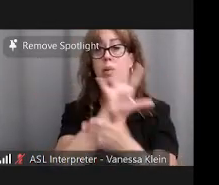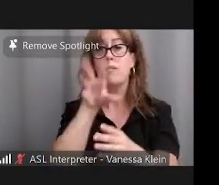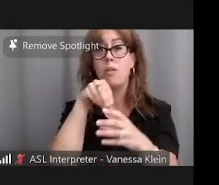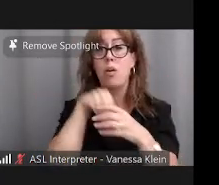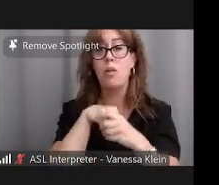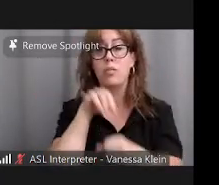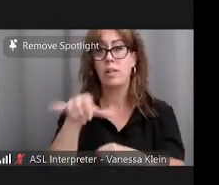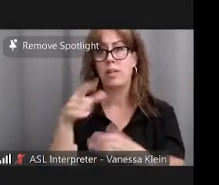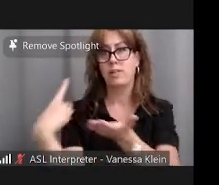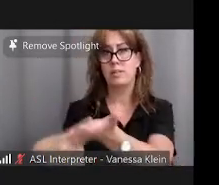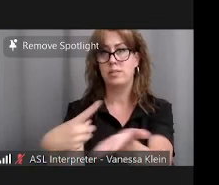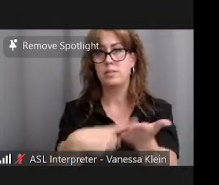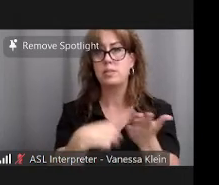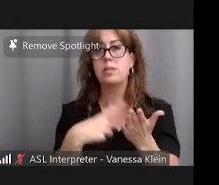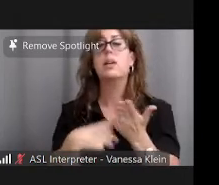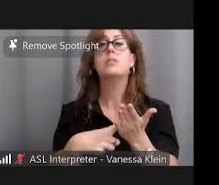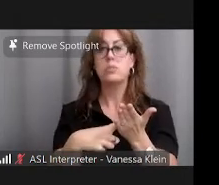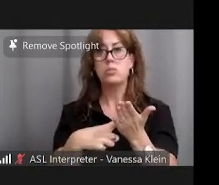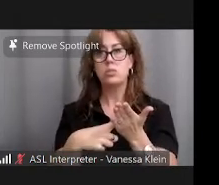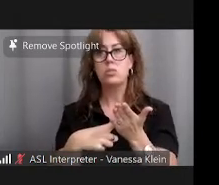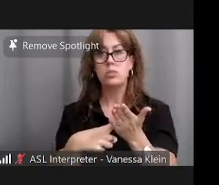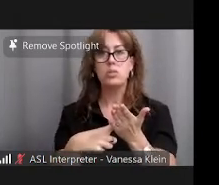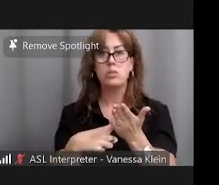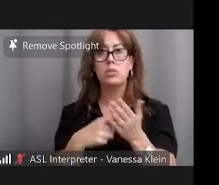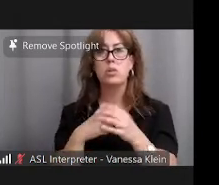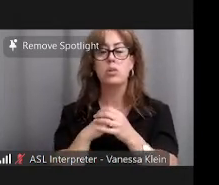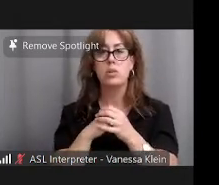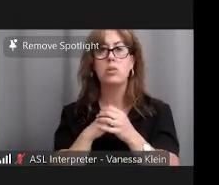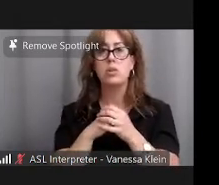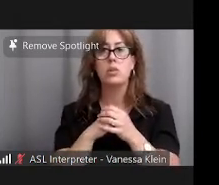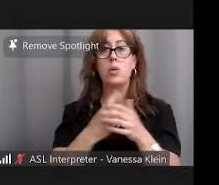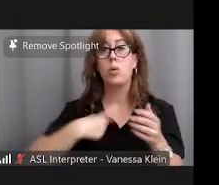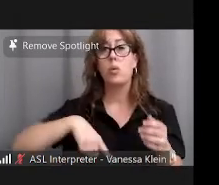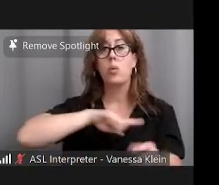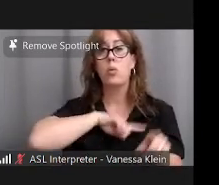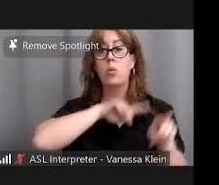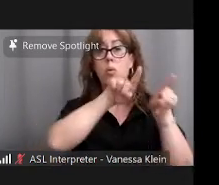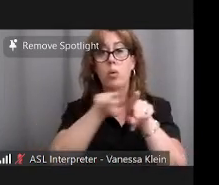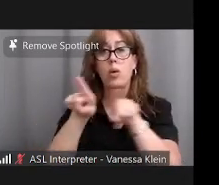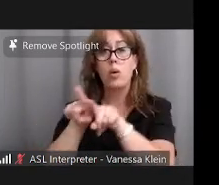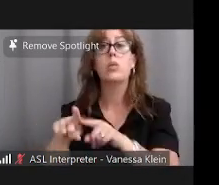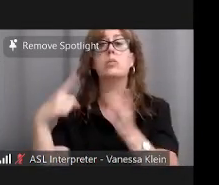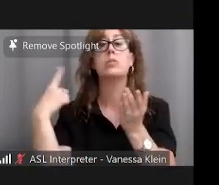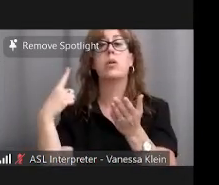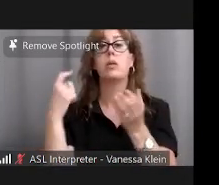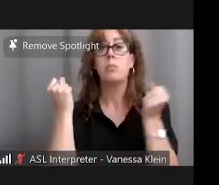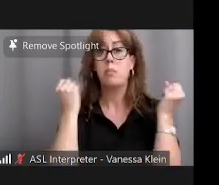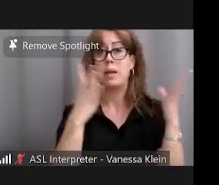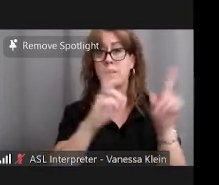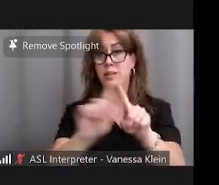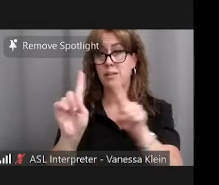a number of conversations that talked about the place of art and culture in political